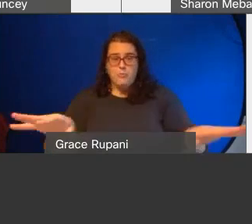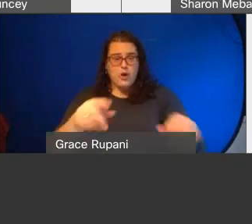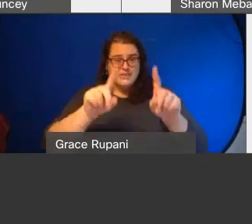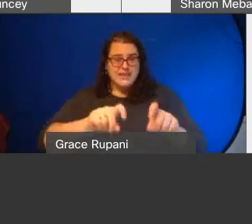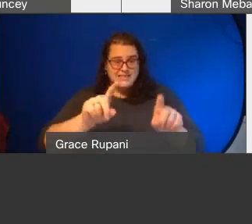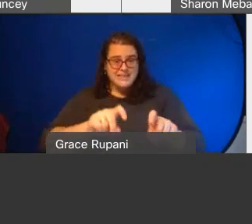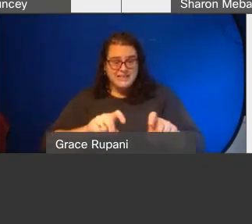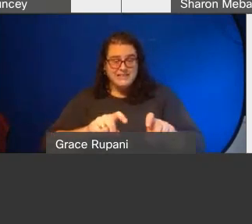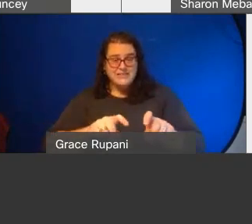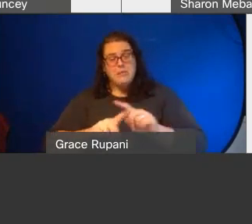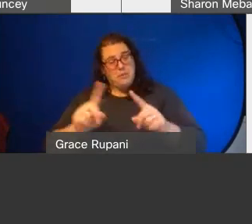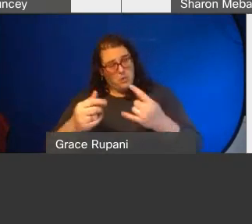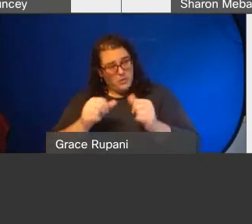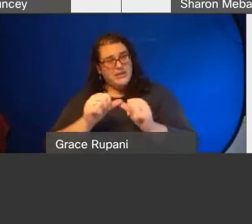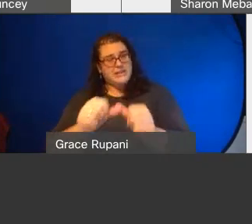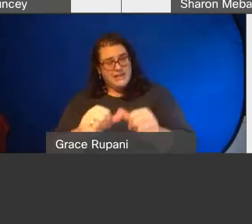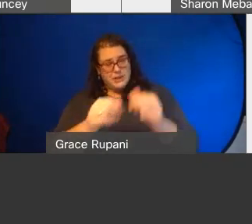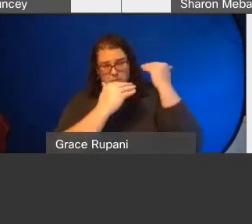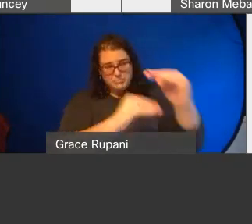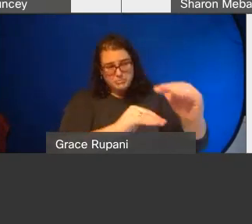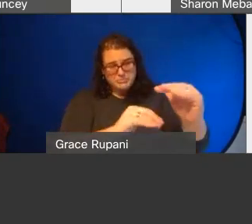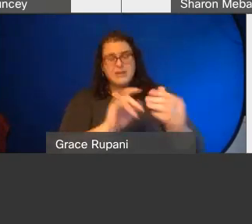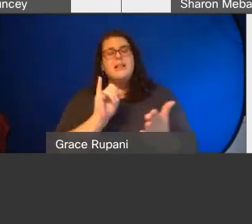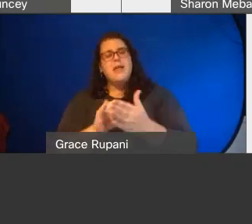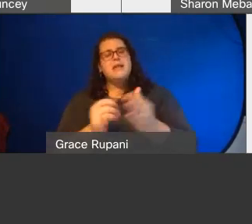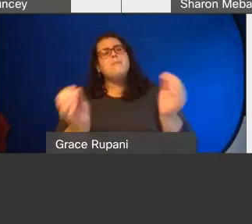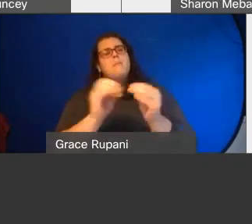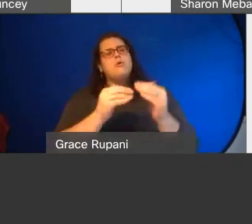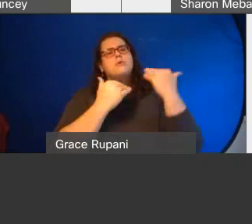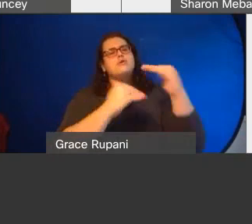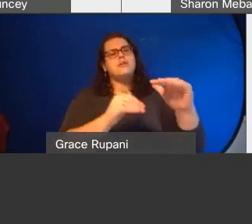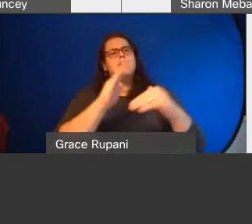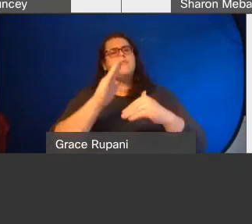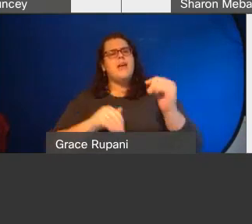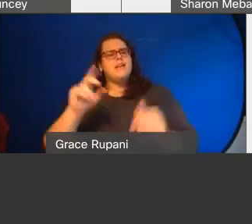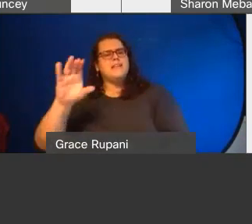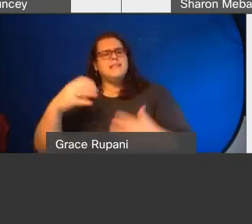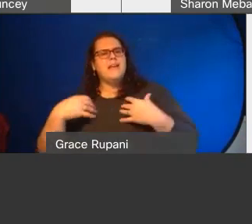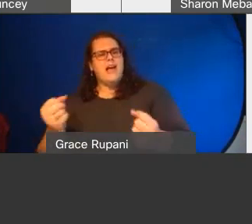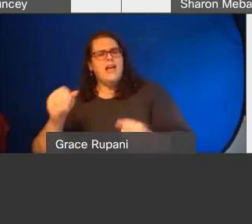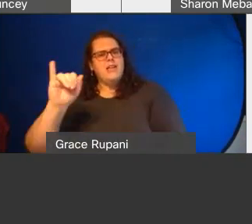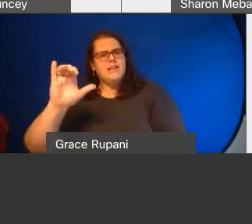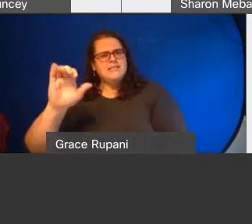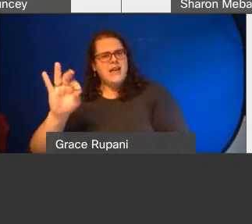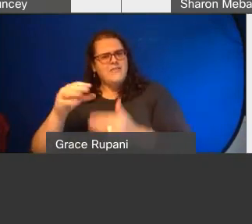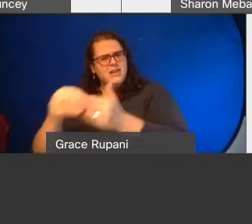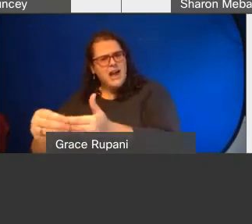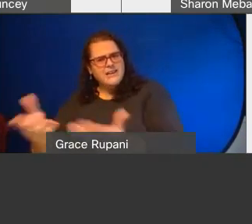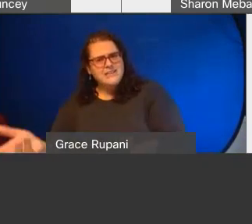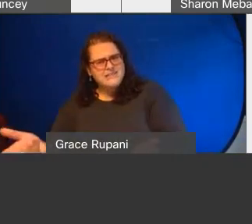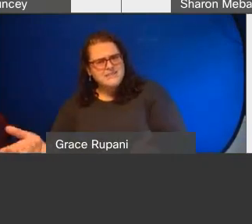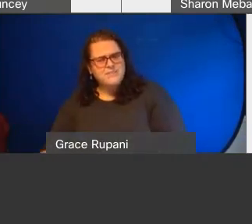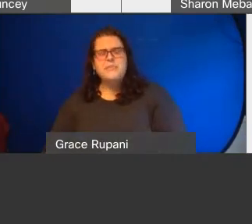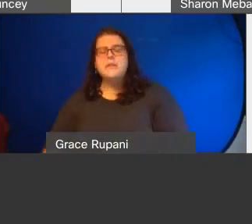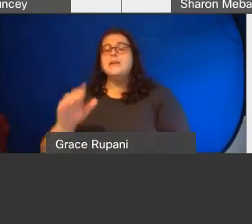than the DC Health's current ICF Phase 2 guidance. Even though DC ICFs are much smaller, 4 to